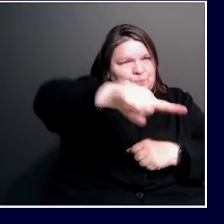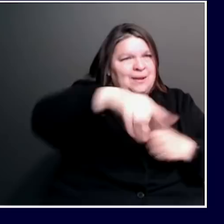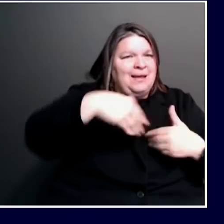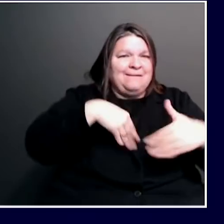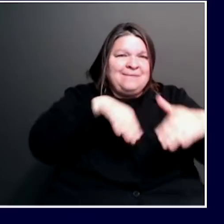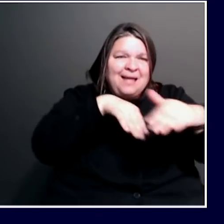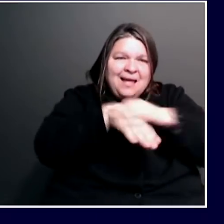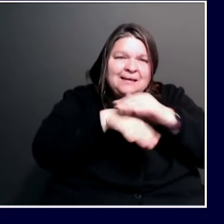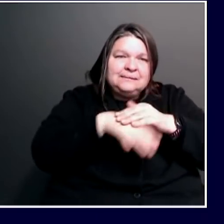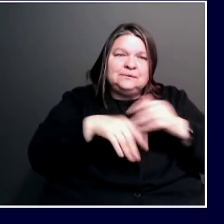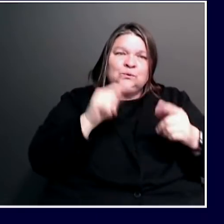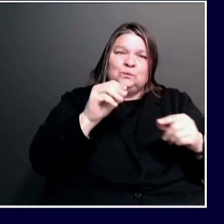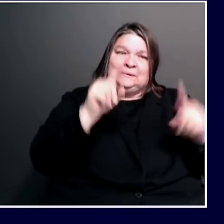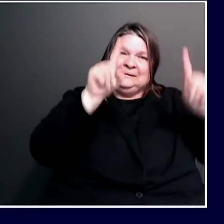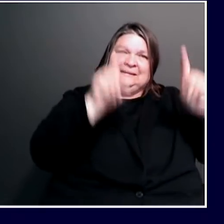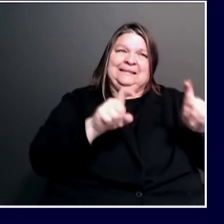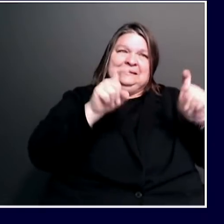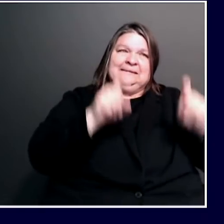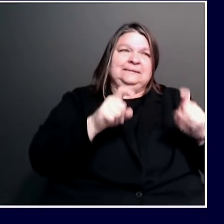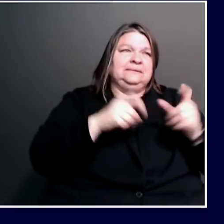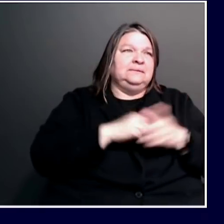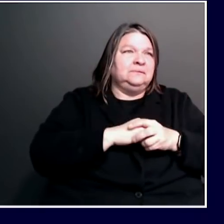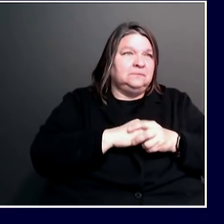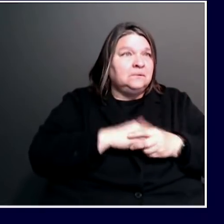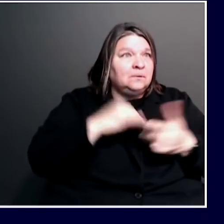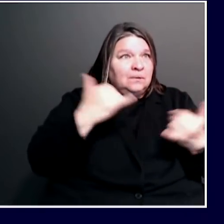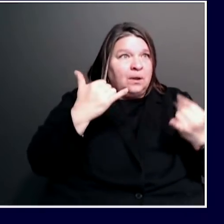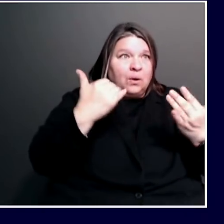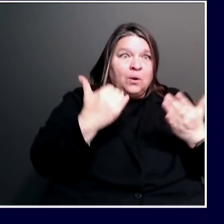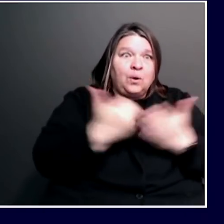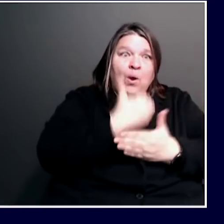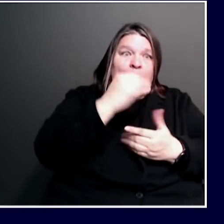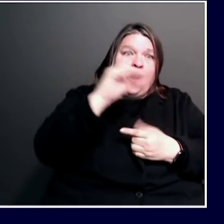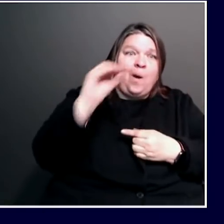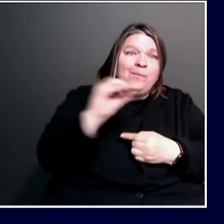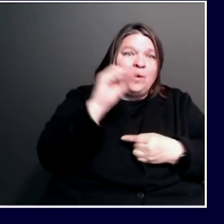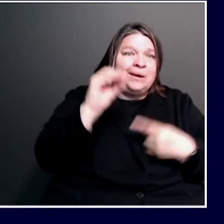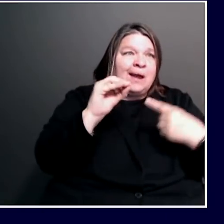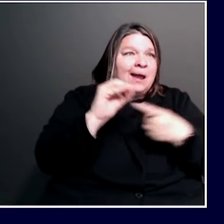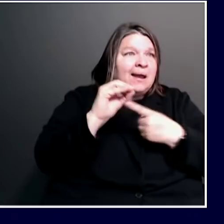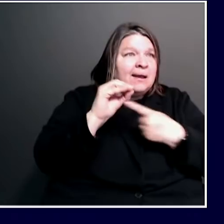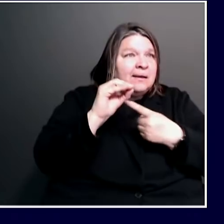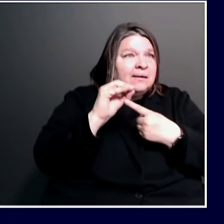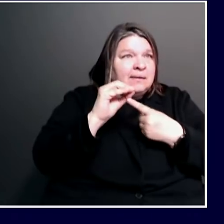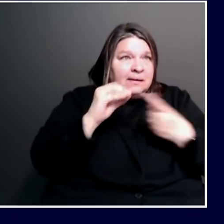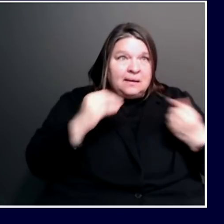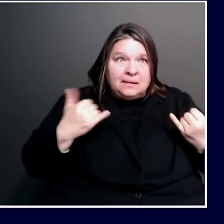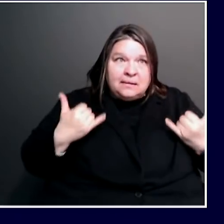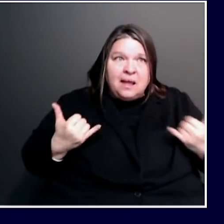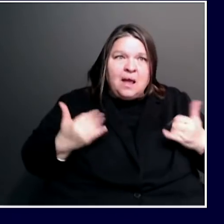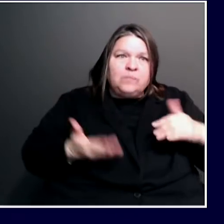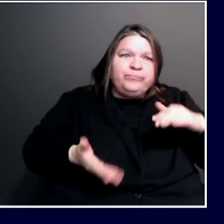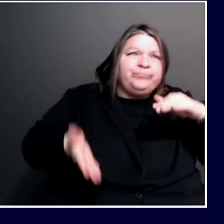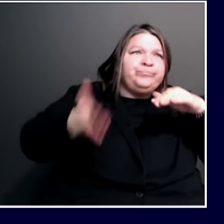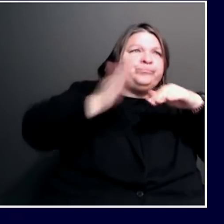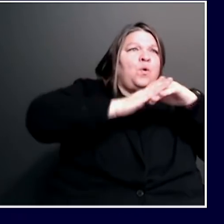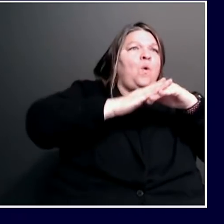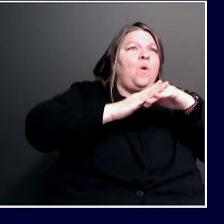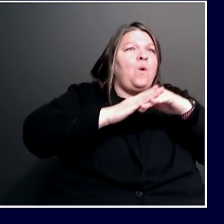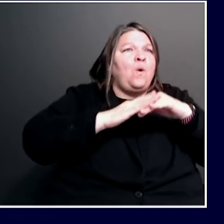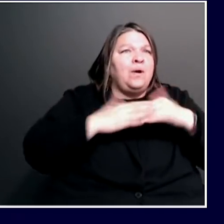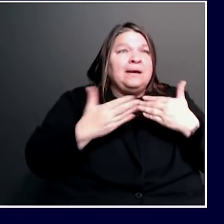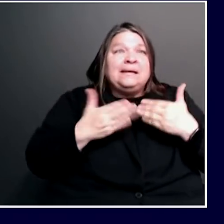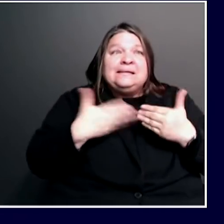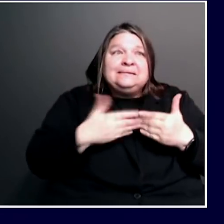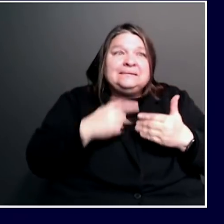that we're in this new phase of the pandemic, where there are more over-the-counter tests, we are going to pivot to try to make sure that